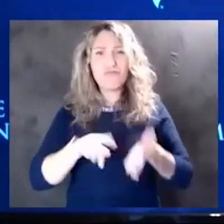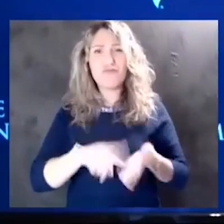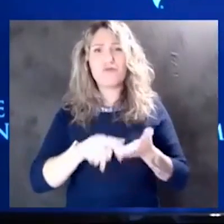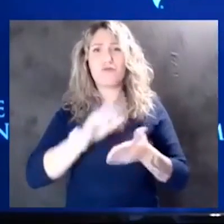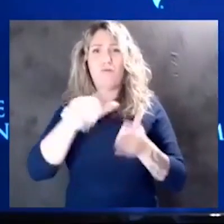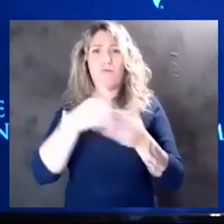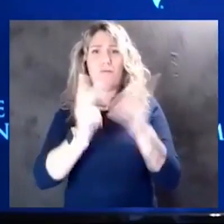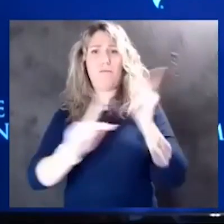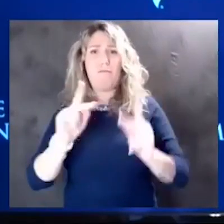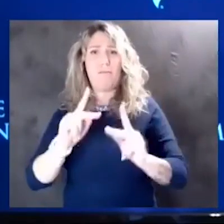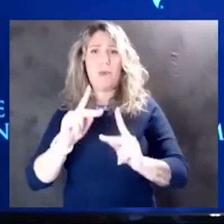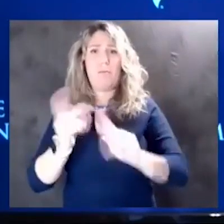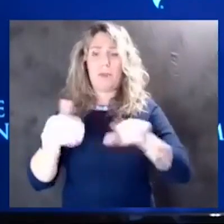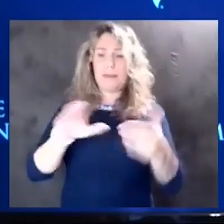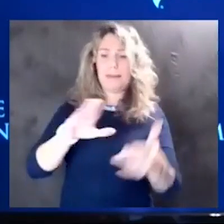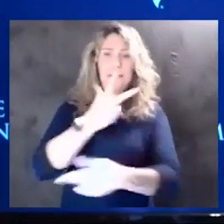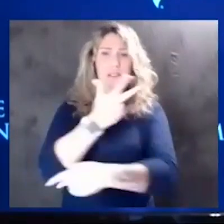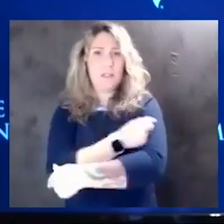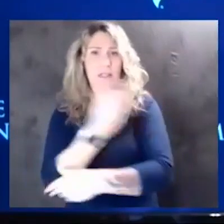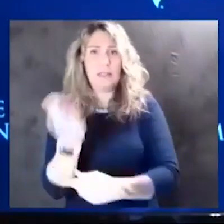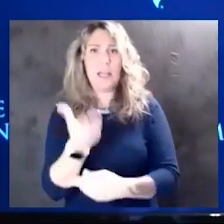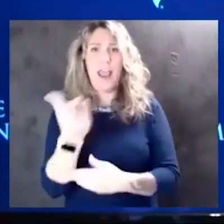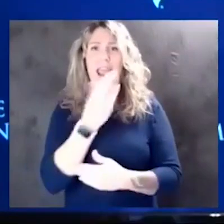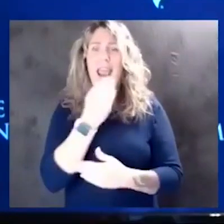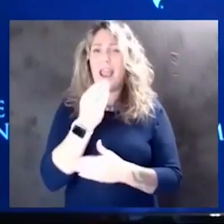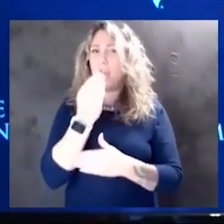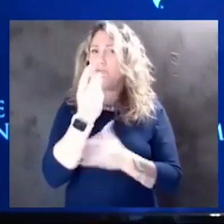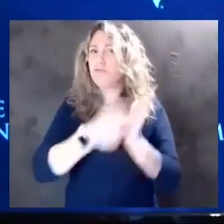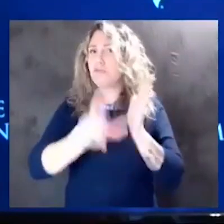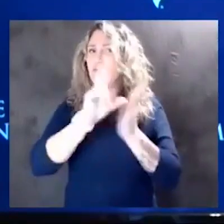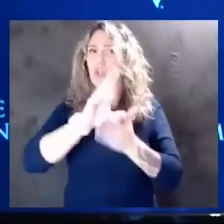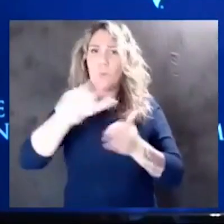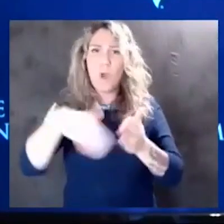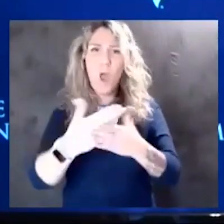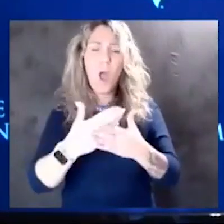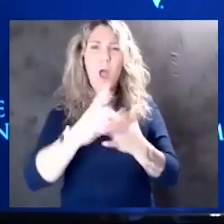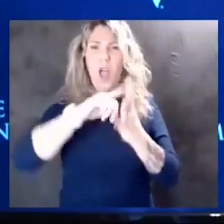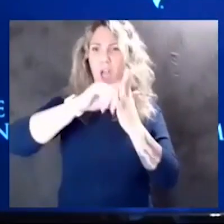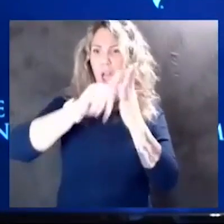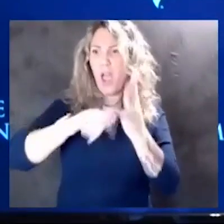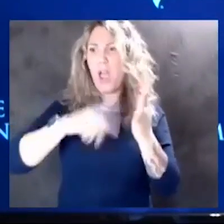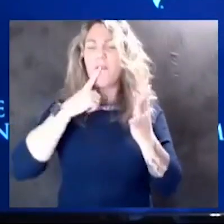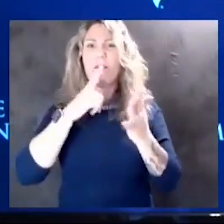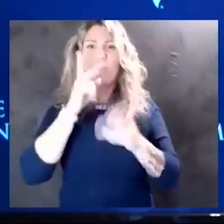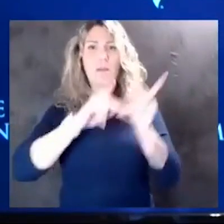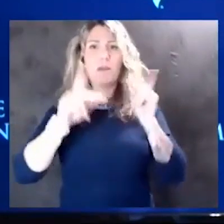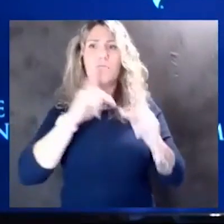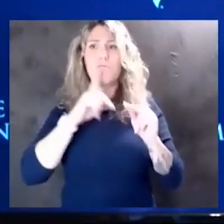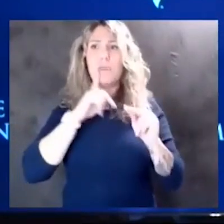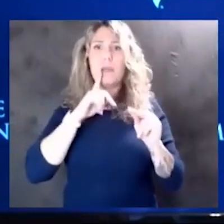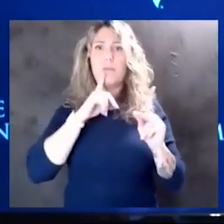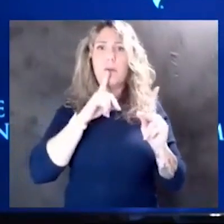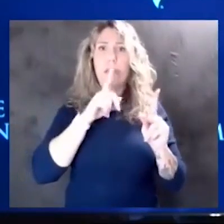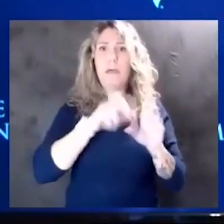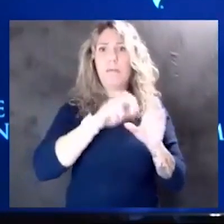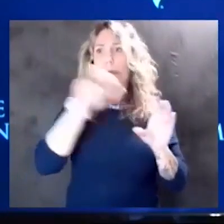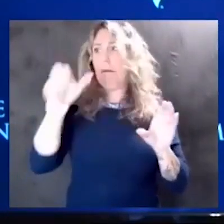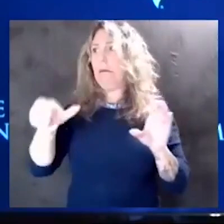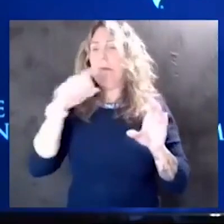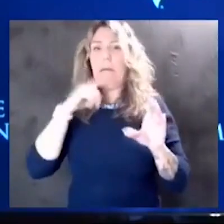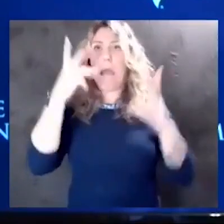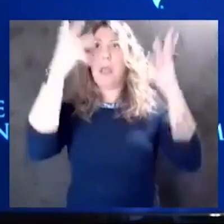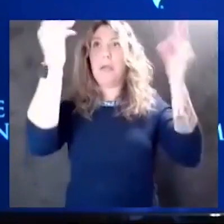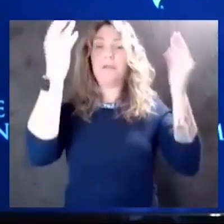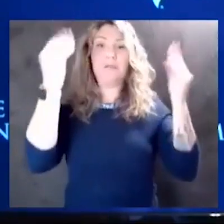I'll tell you, I went through every one of them, and they're the kind of folks who stepping out on a curb could be an act of death. I mean, they're